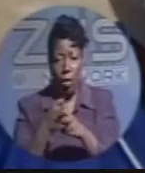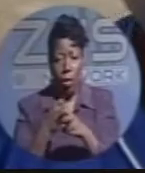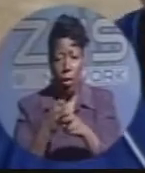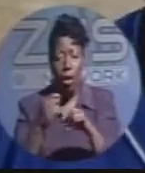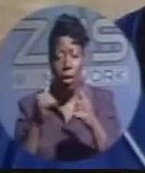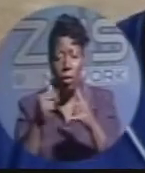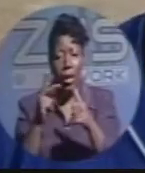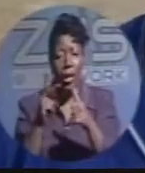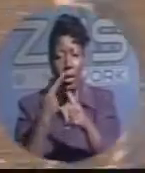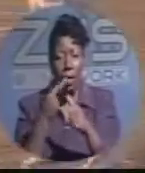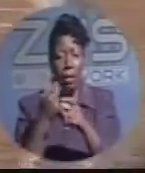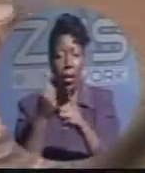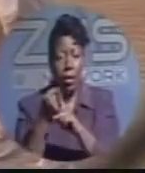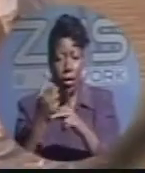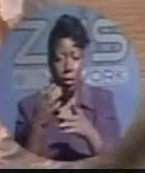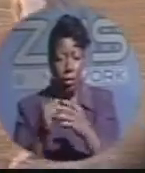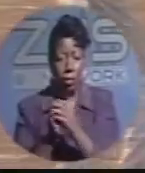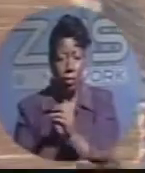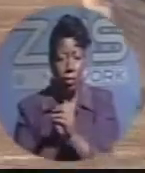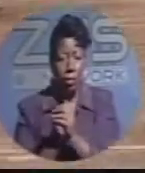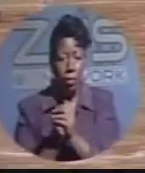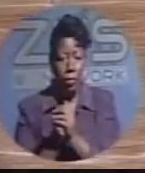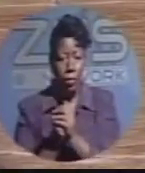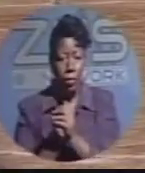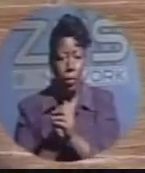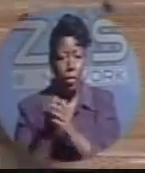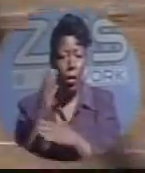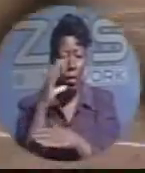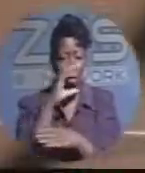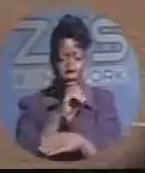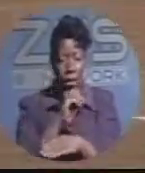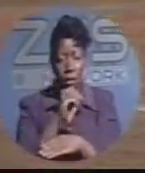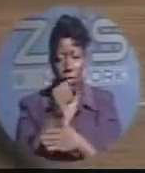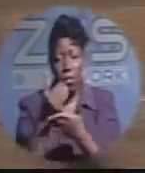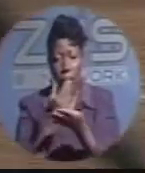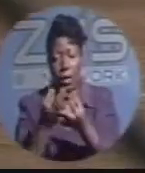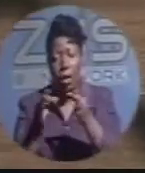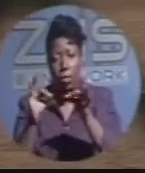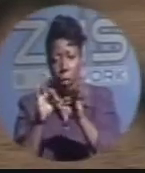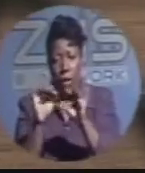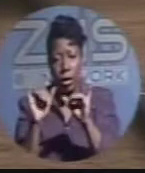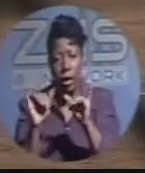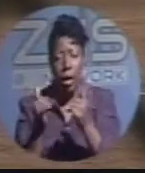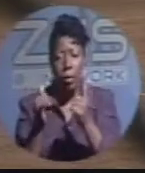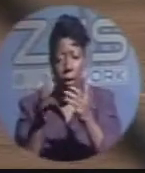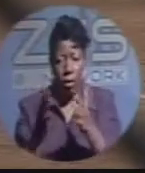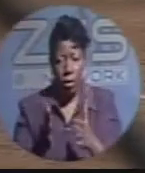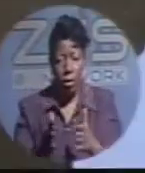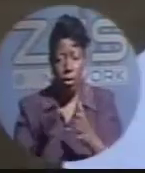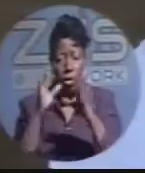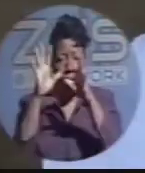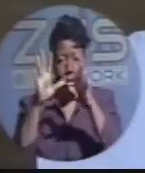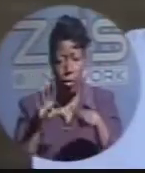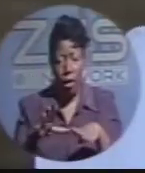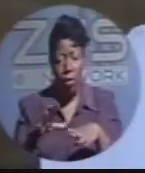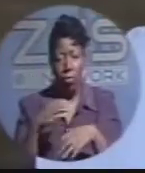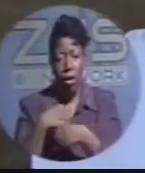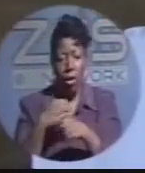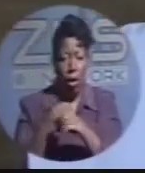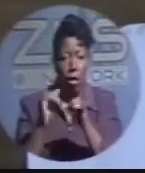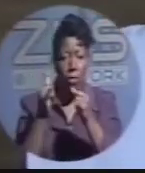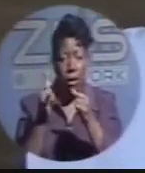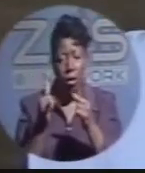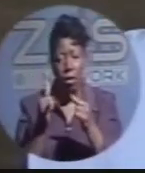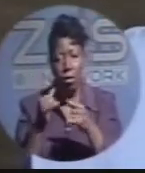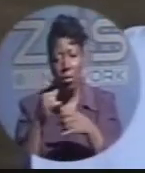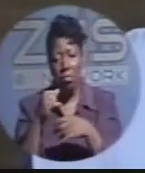doubleheader in the sun, but we're looking forward to it. And we were missing one or two key players. The rain actually caused a couple of players to believe that the